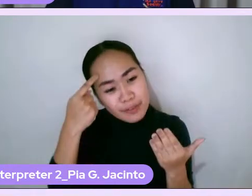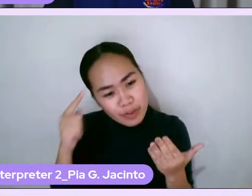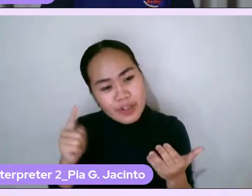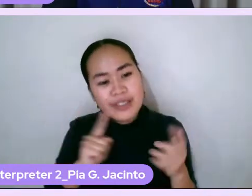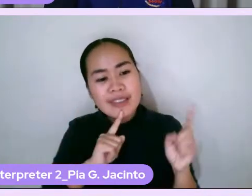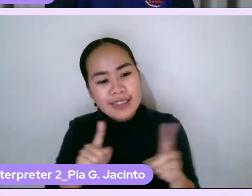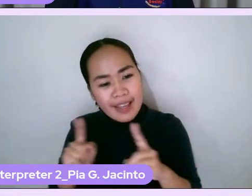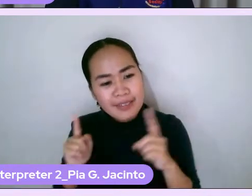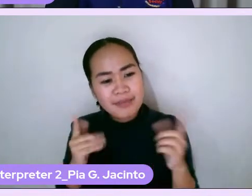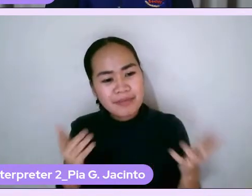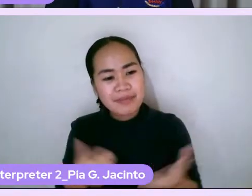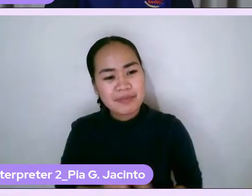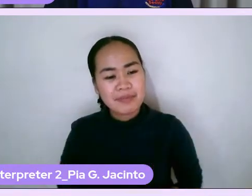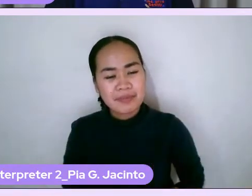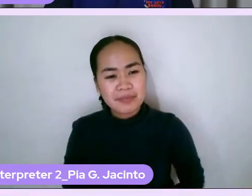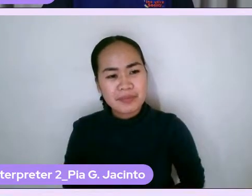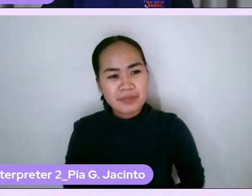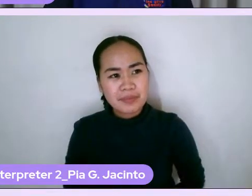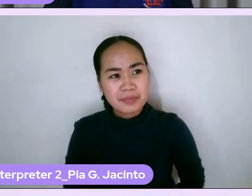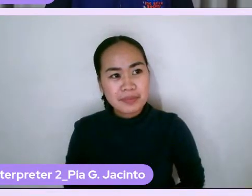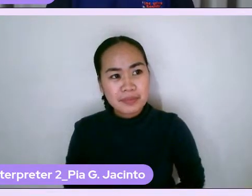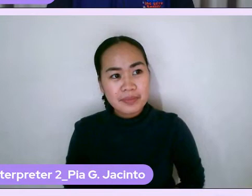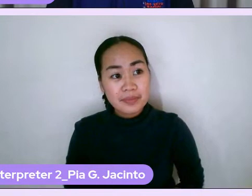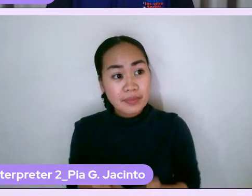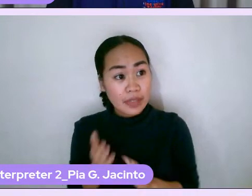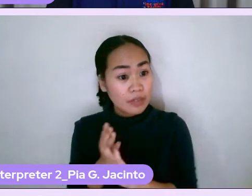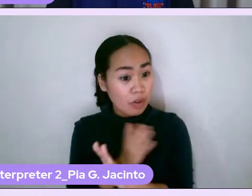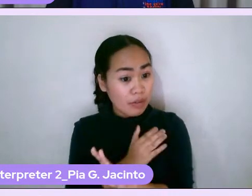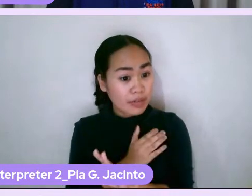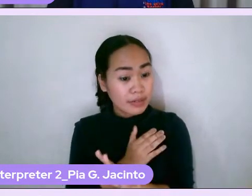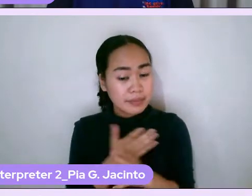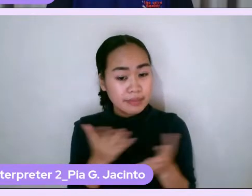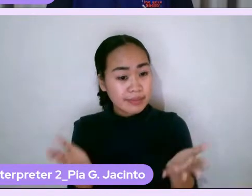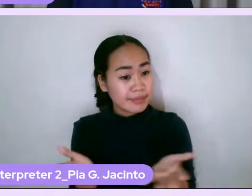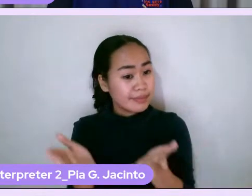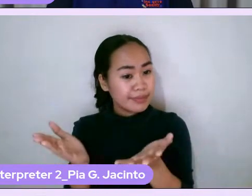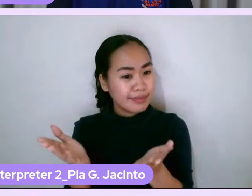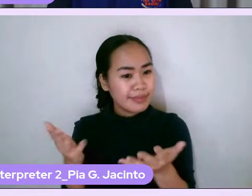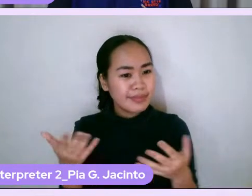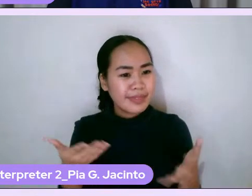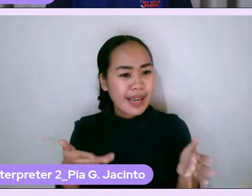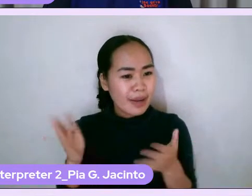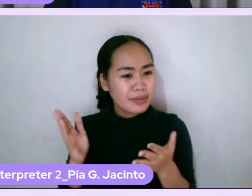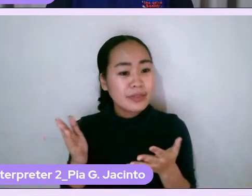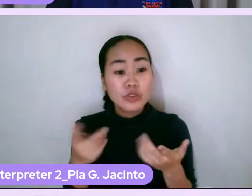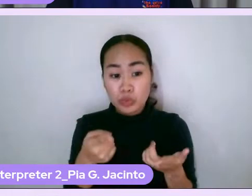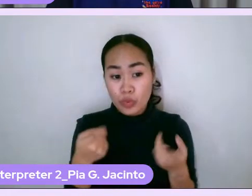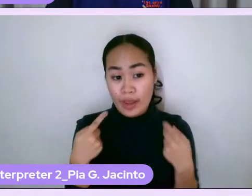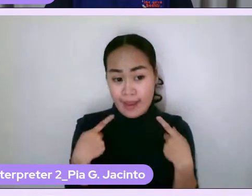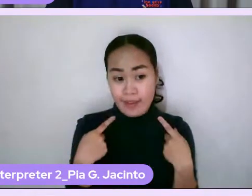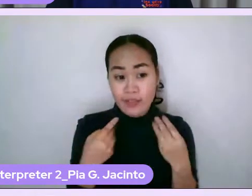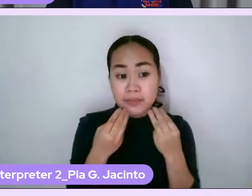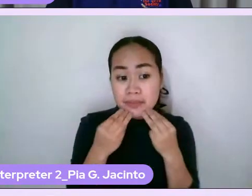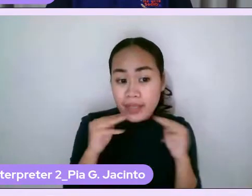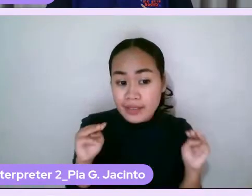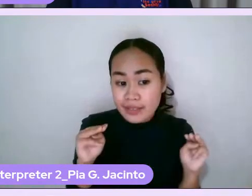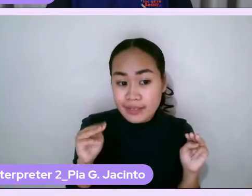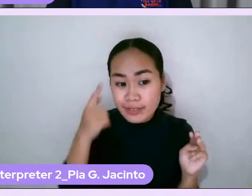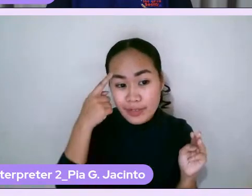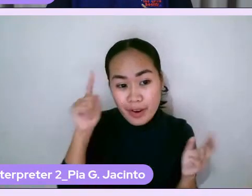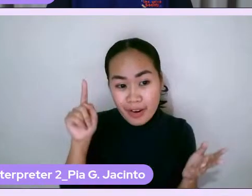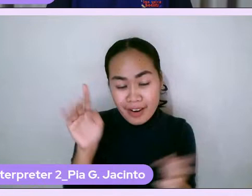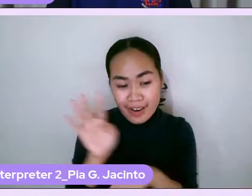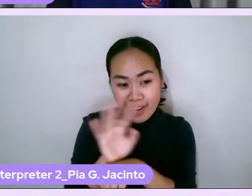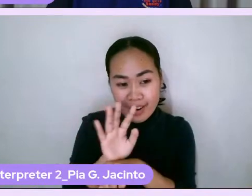questions. Okay, but before we actually let you go, mayroon po ba kayong mensahe para sa ating mga manonood, sa